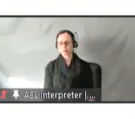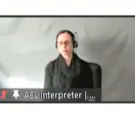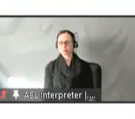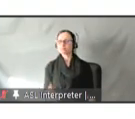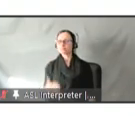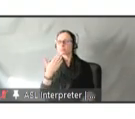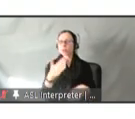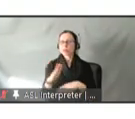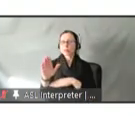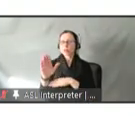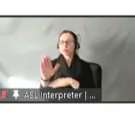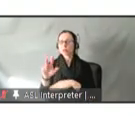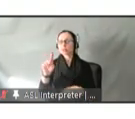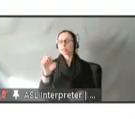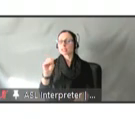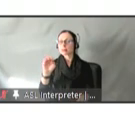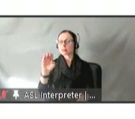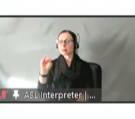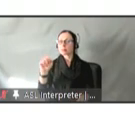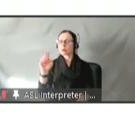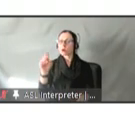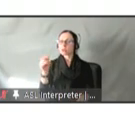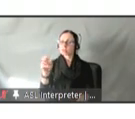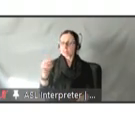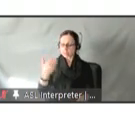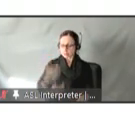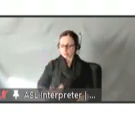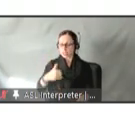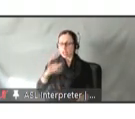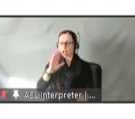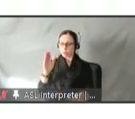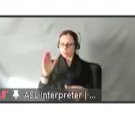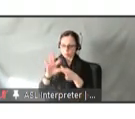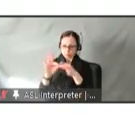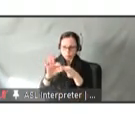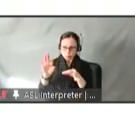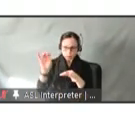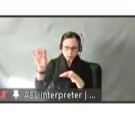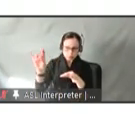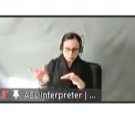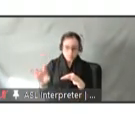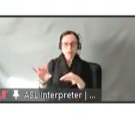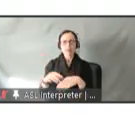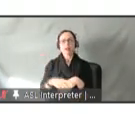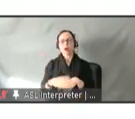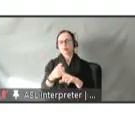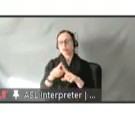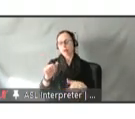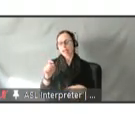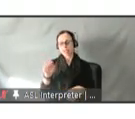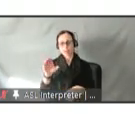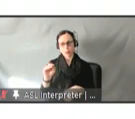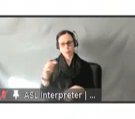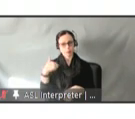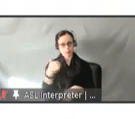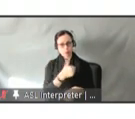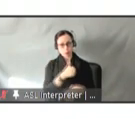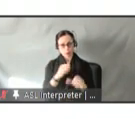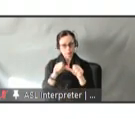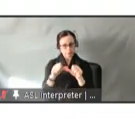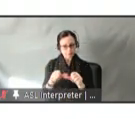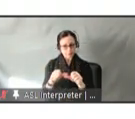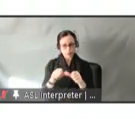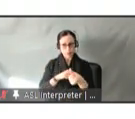Good afternoon. This is Kim Martin, and I will be providing the updates on behalf of Asto. We continue to assist our members,